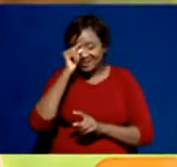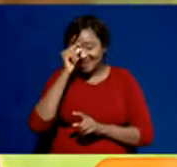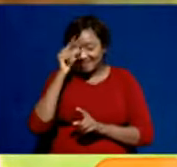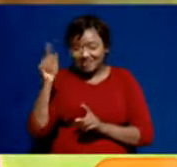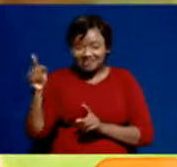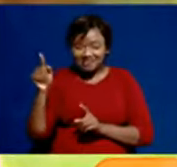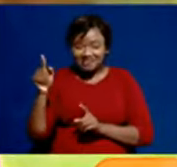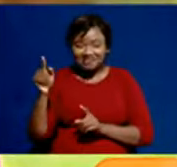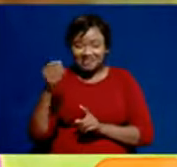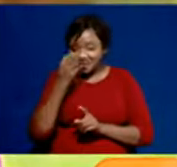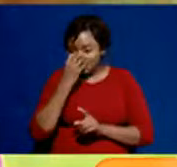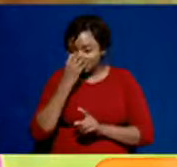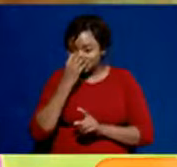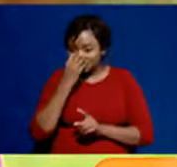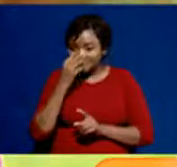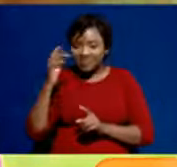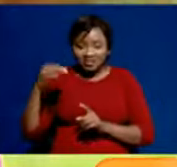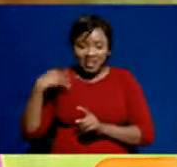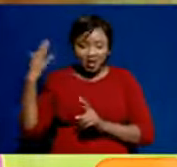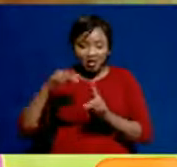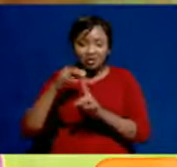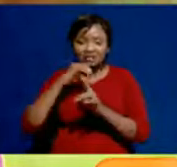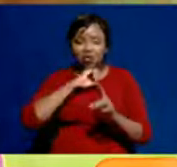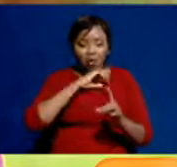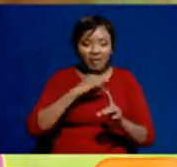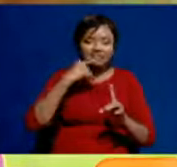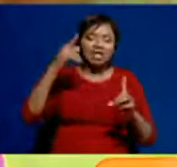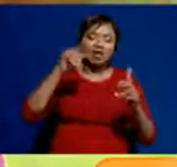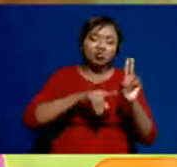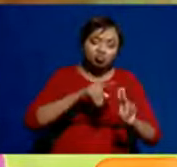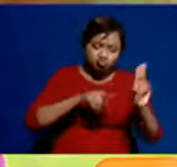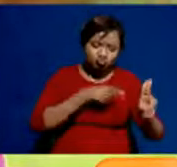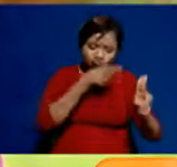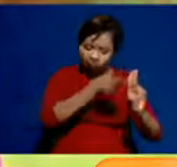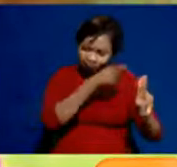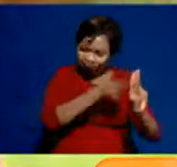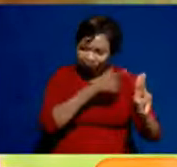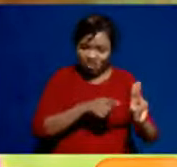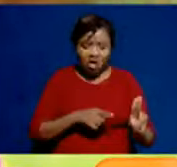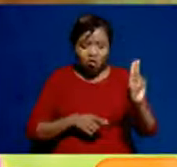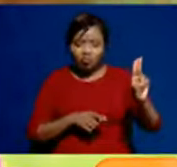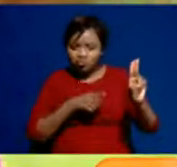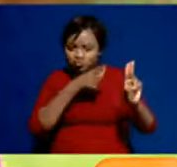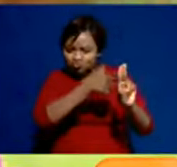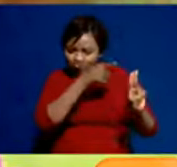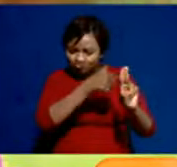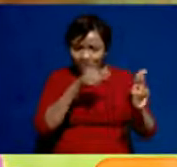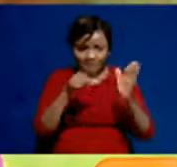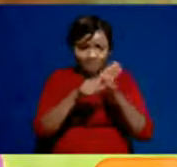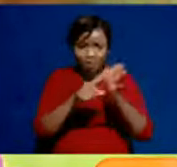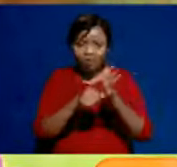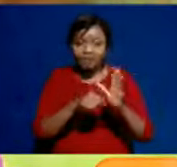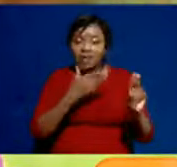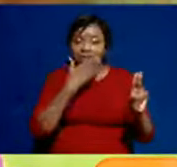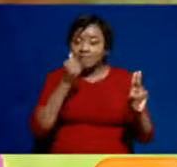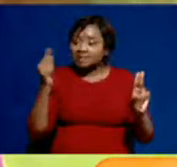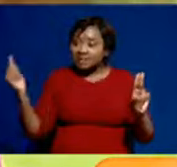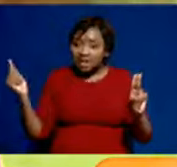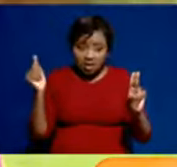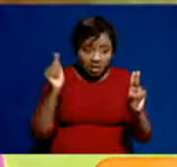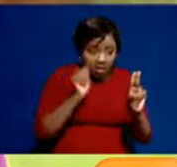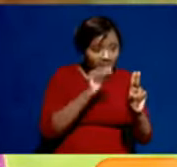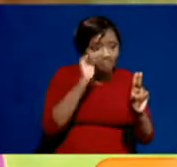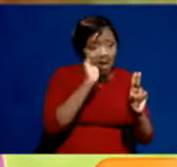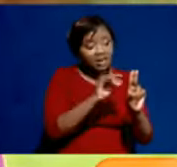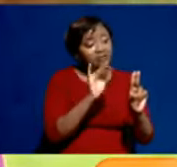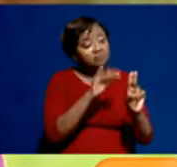they carry on, they convince us that Uhuru is the alpha and omega. Why don't they go to him politely and ask him